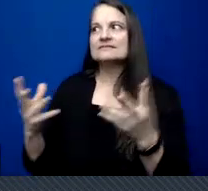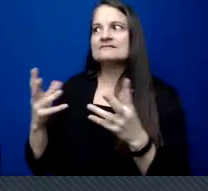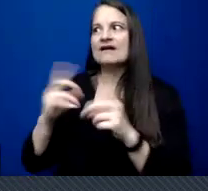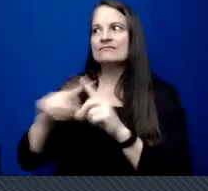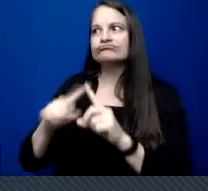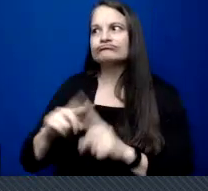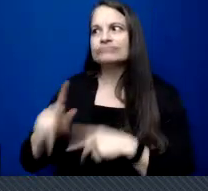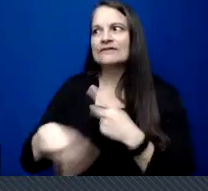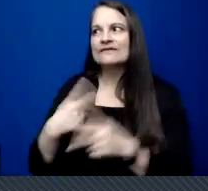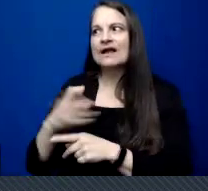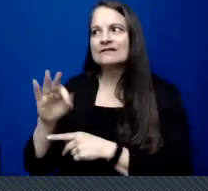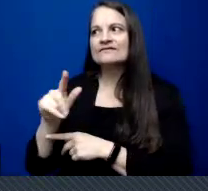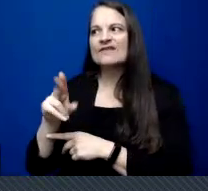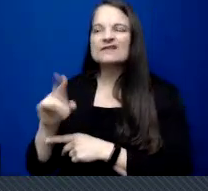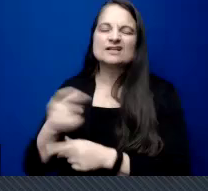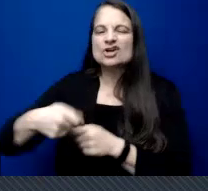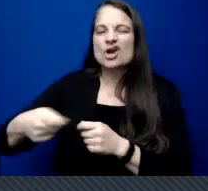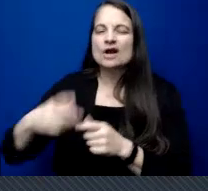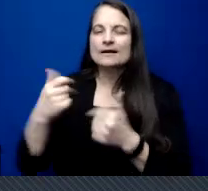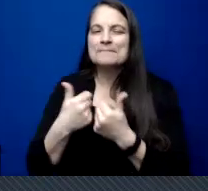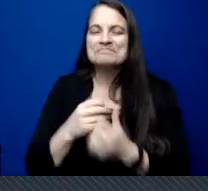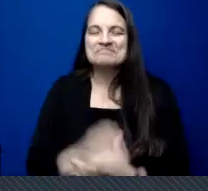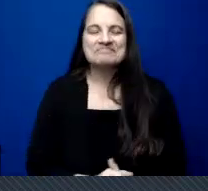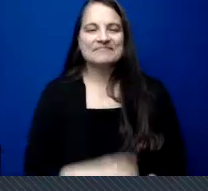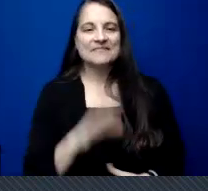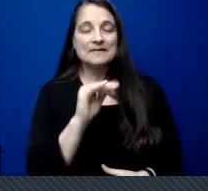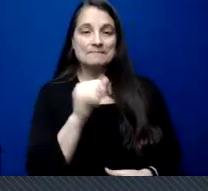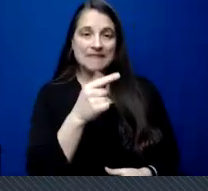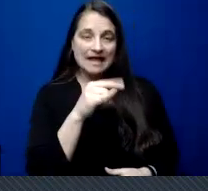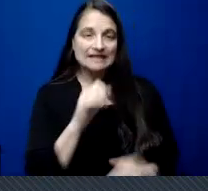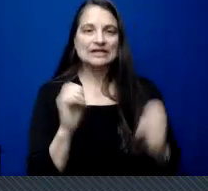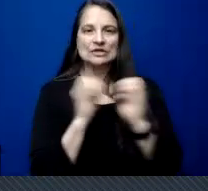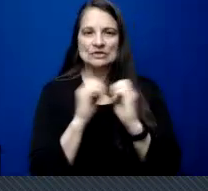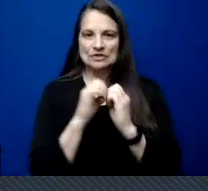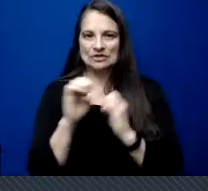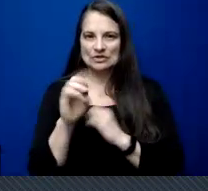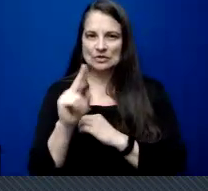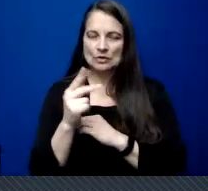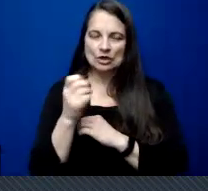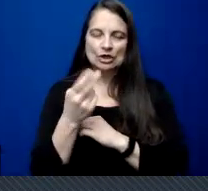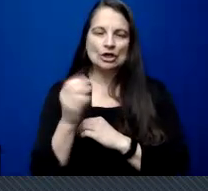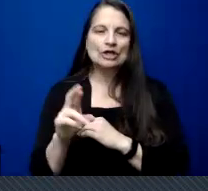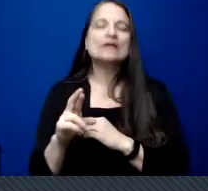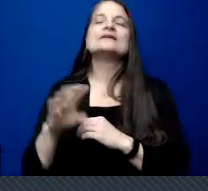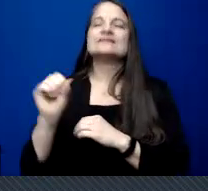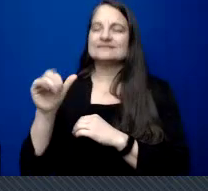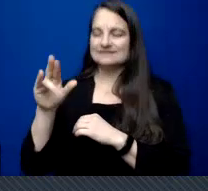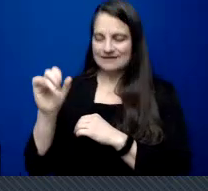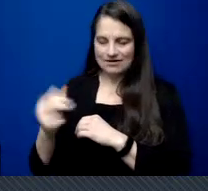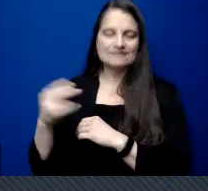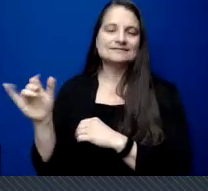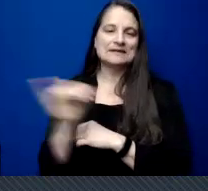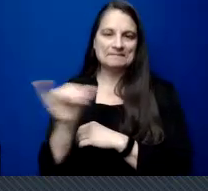Yeah, All the right. card-based game. Oh, cool. Maggie plays Euchre. Sarah plays Euchre.